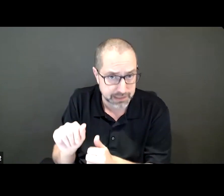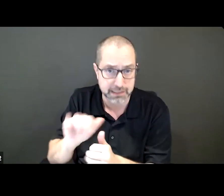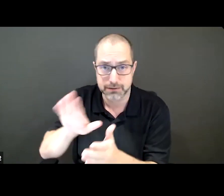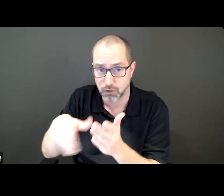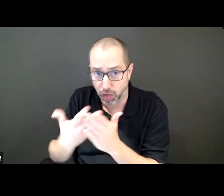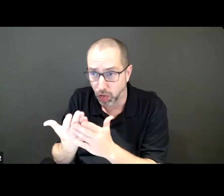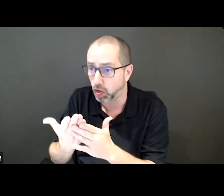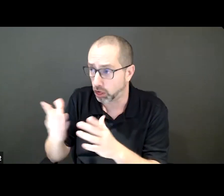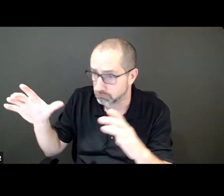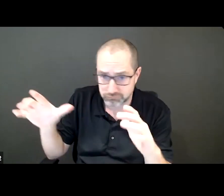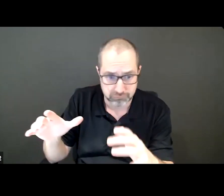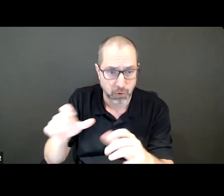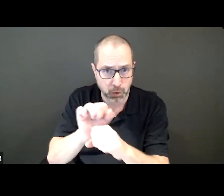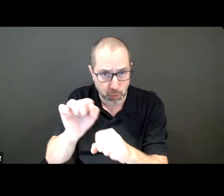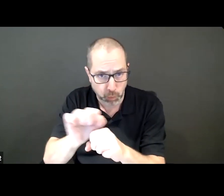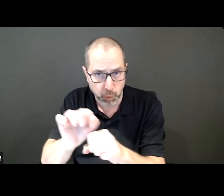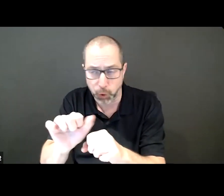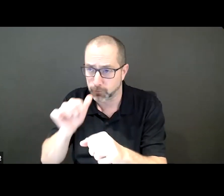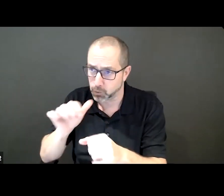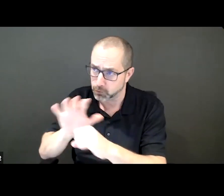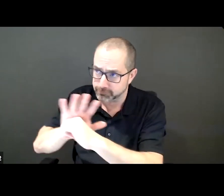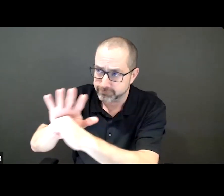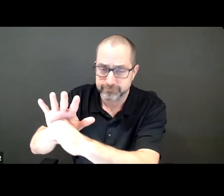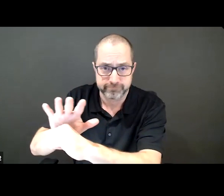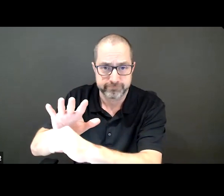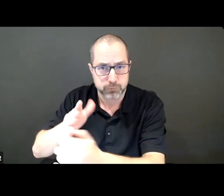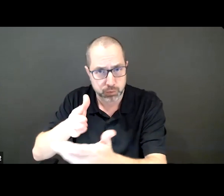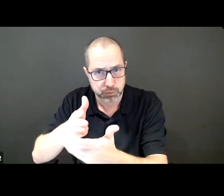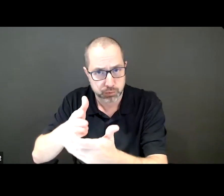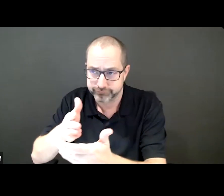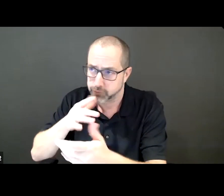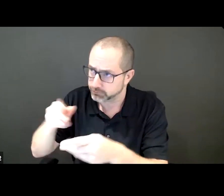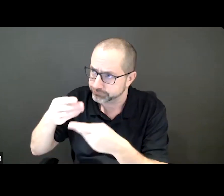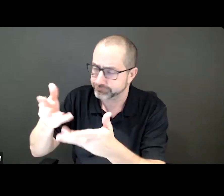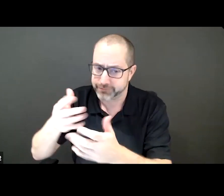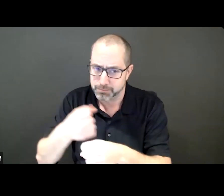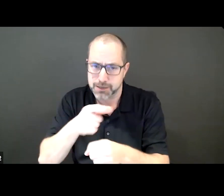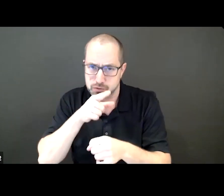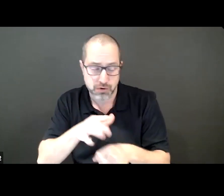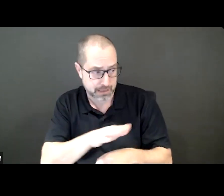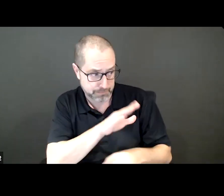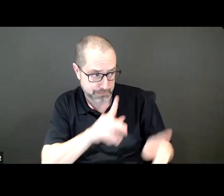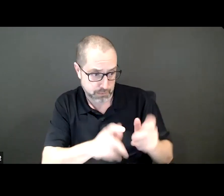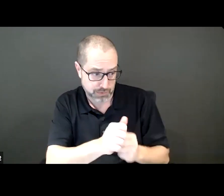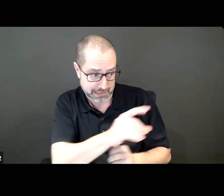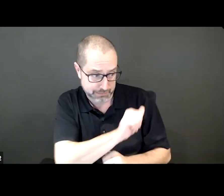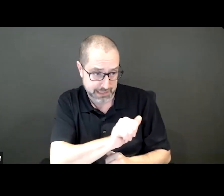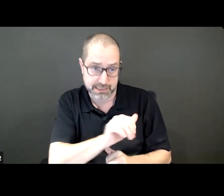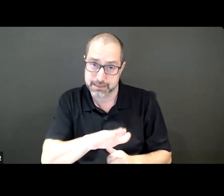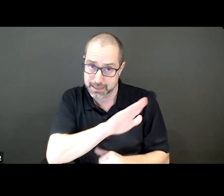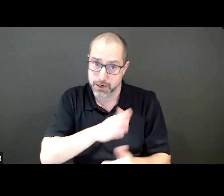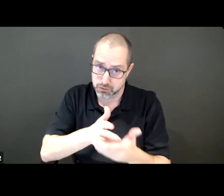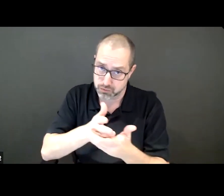working to ensure the rights of people with disabilities are upheld and are